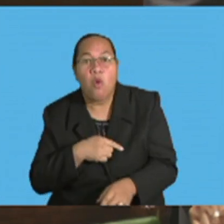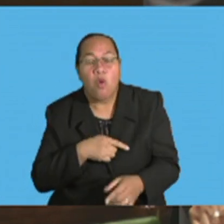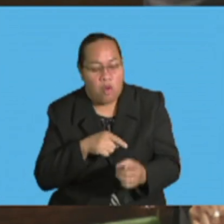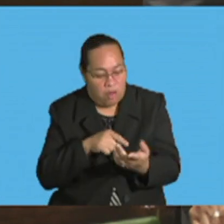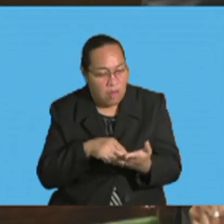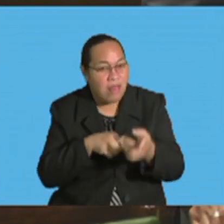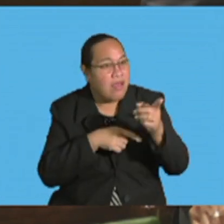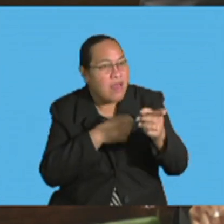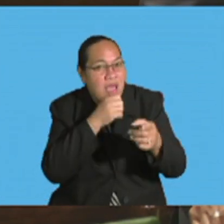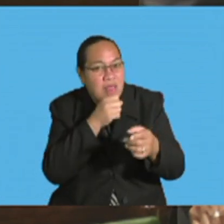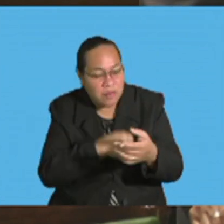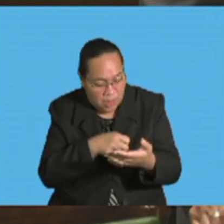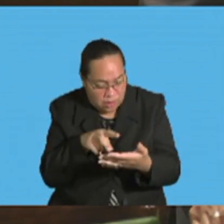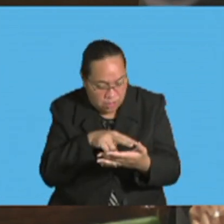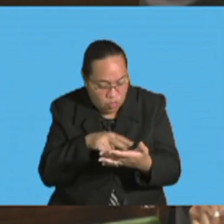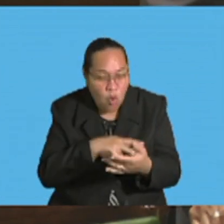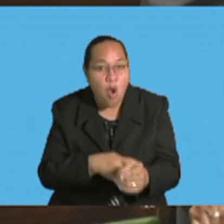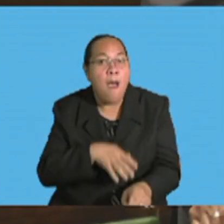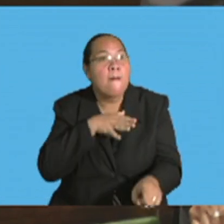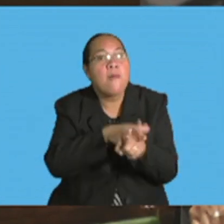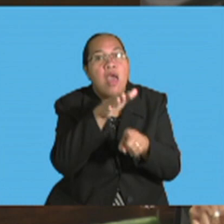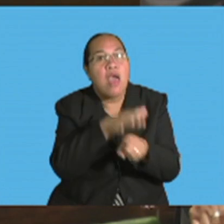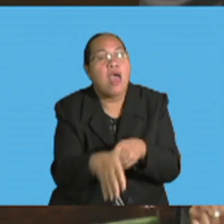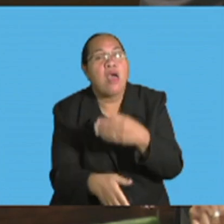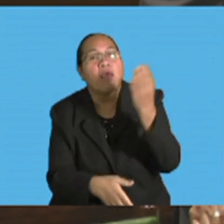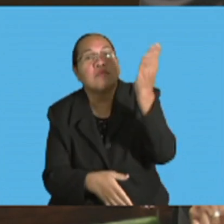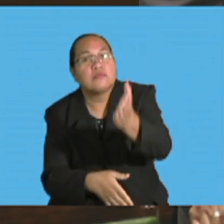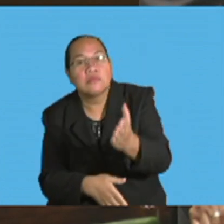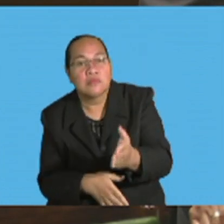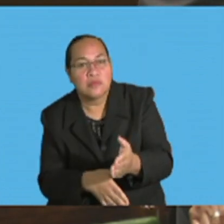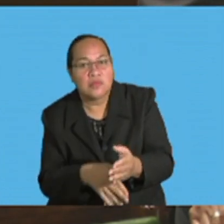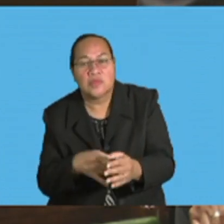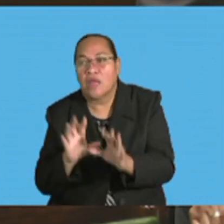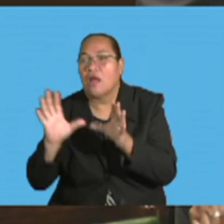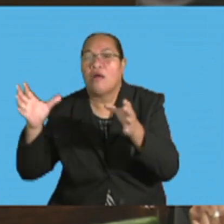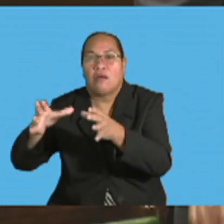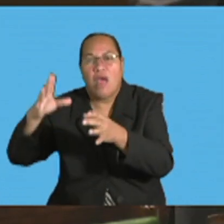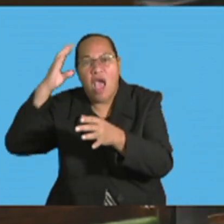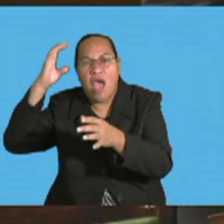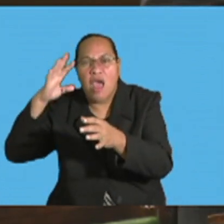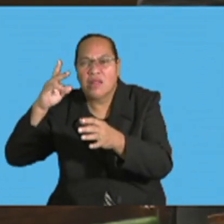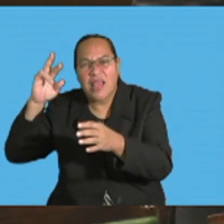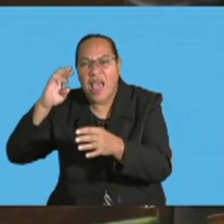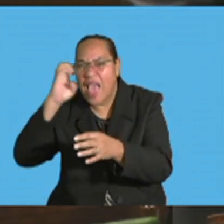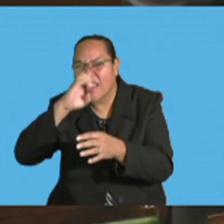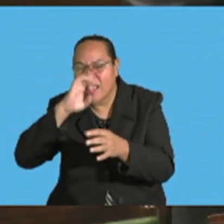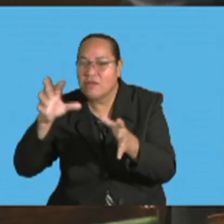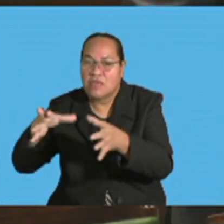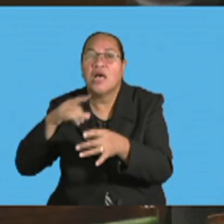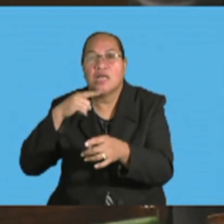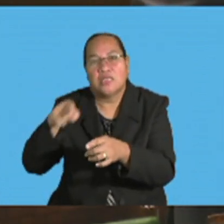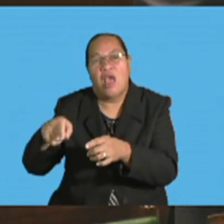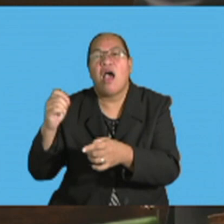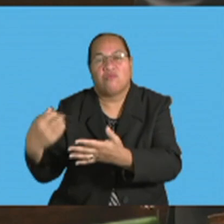people for the evil actions of a sick and twisted individual. But it didn't end there.